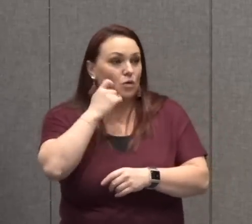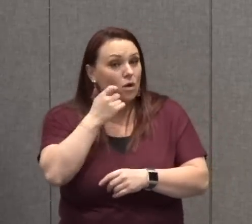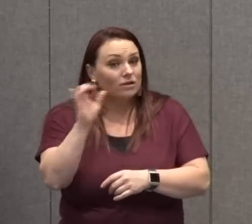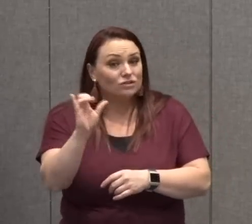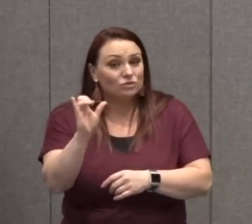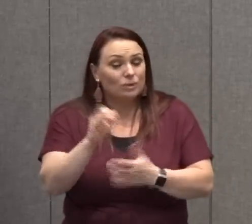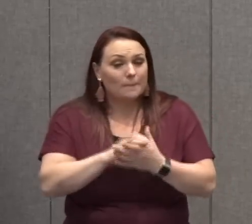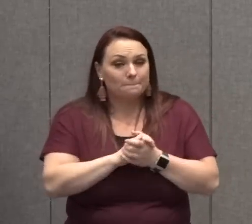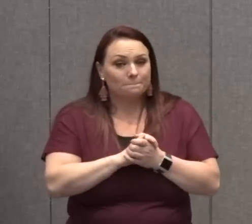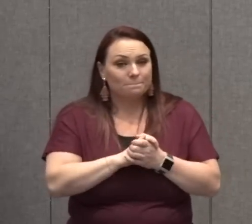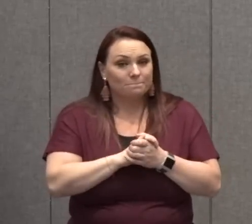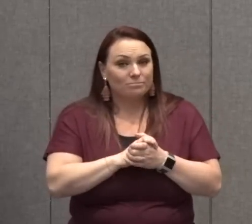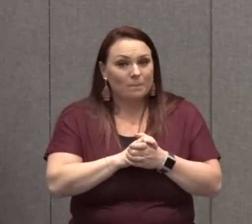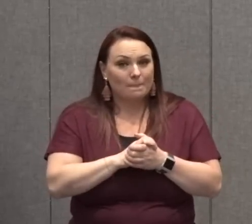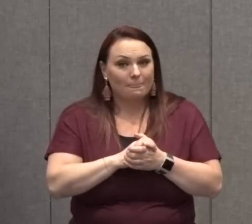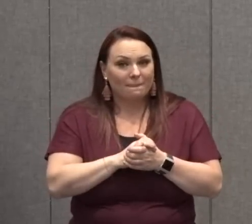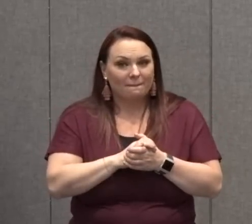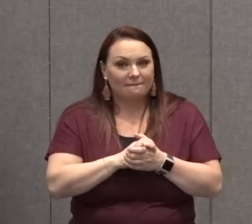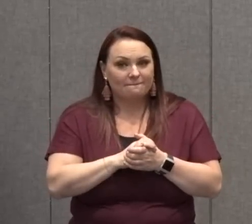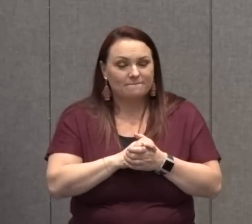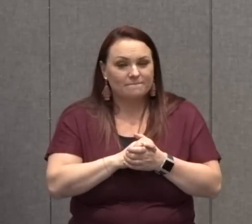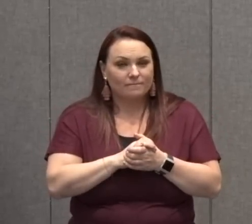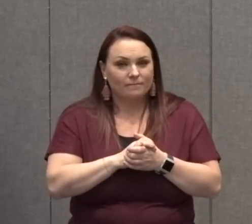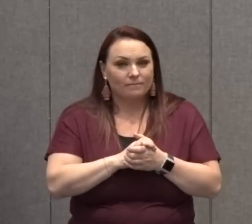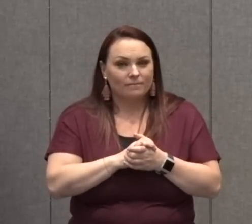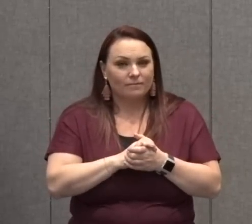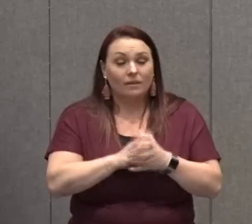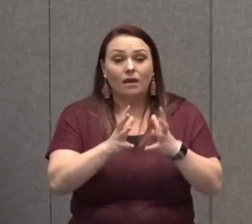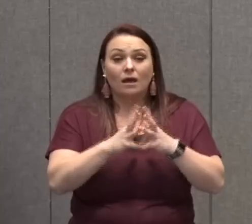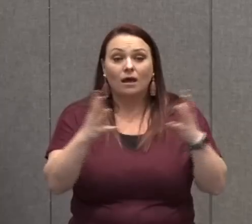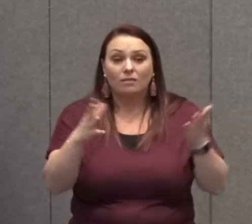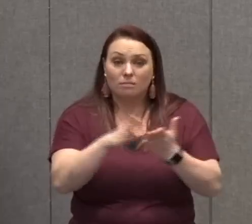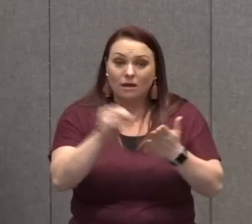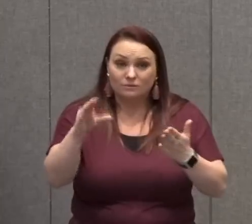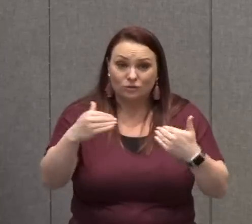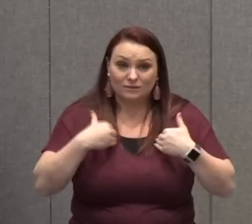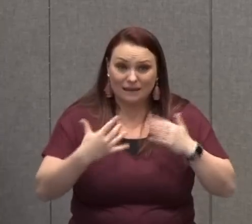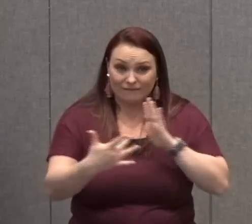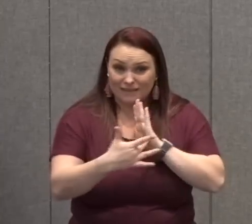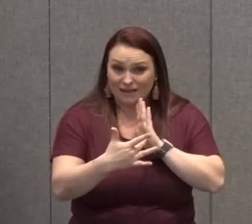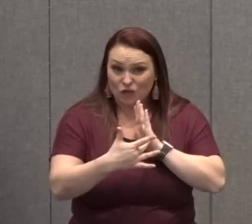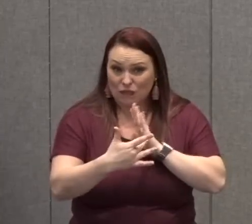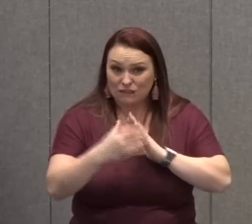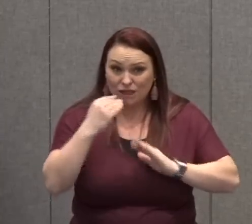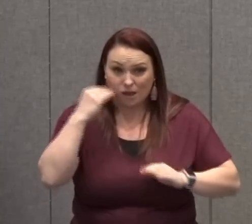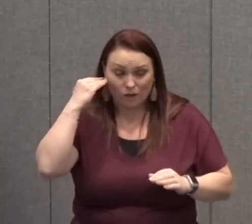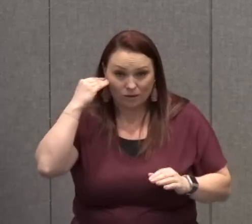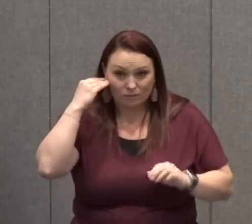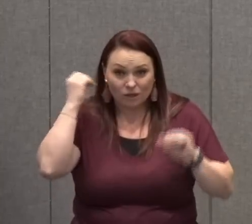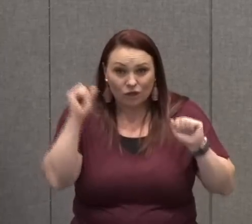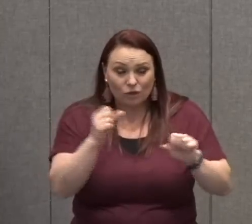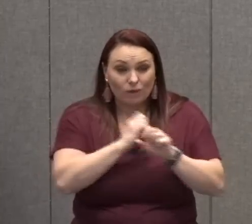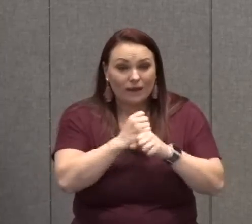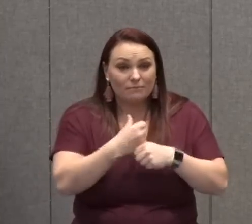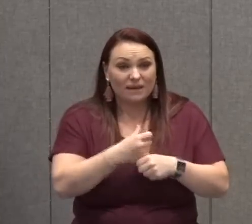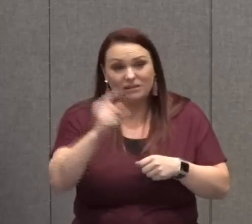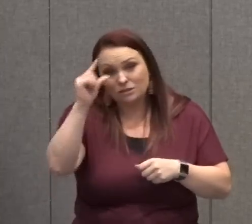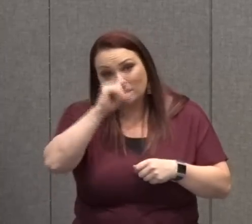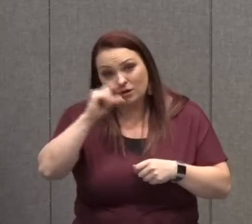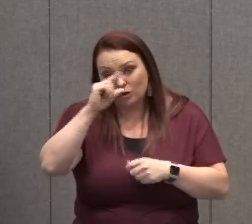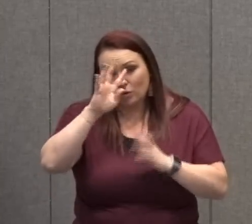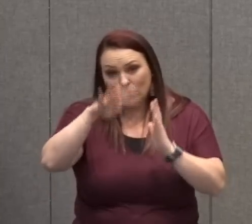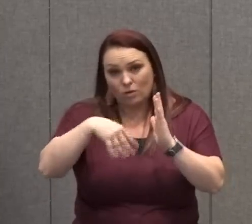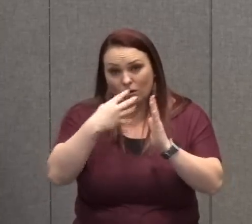is a lot of students have technology at home you could put this on a Google